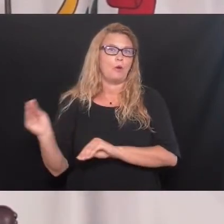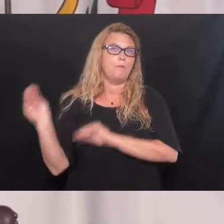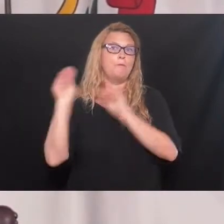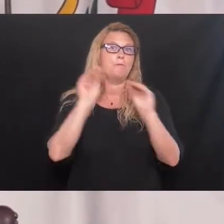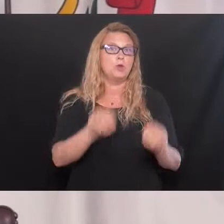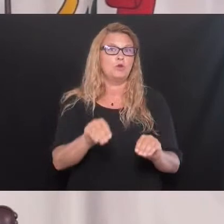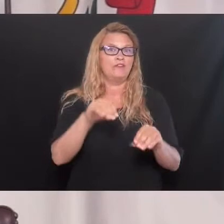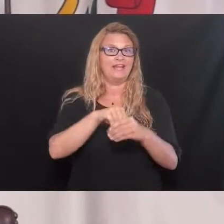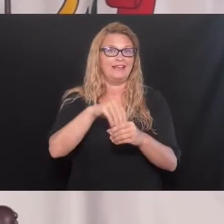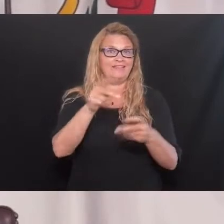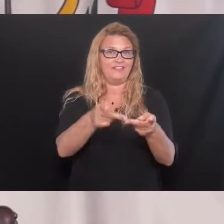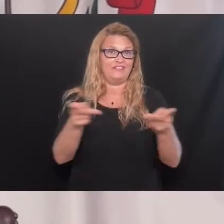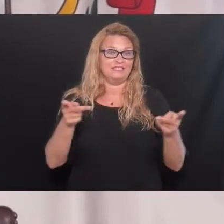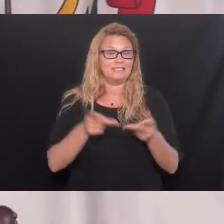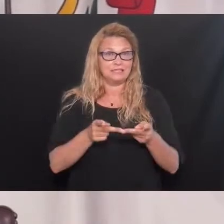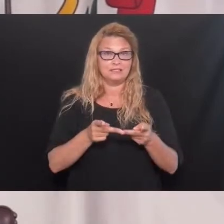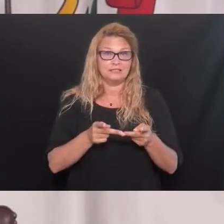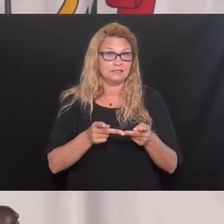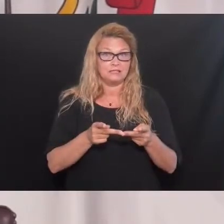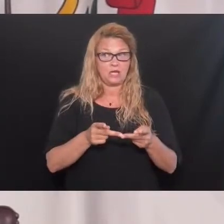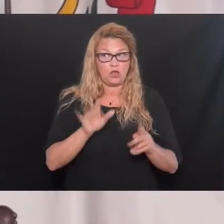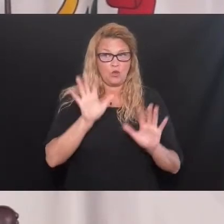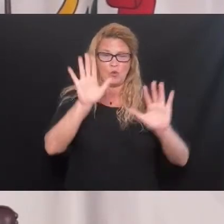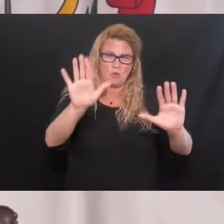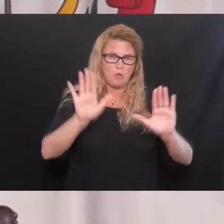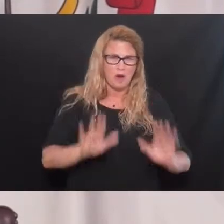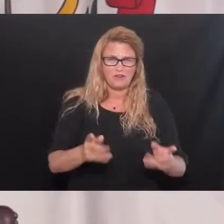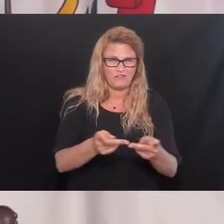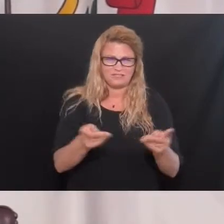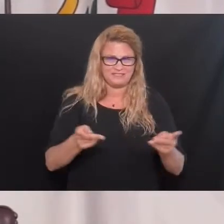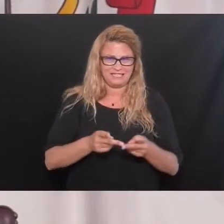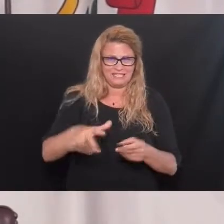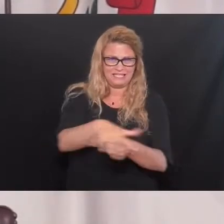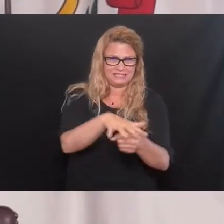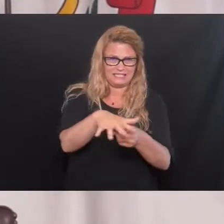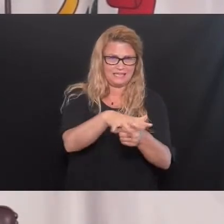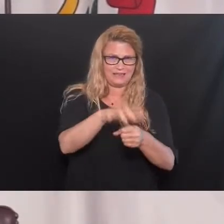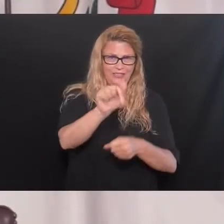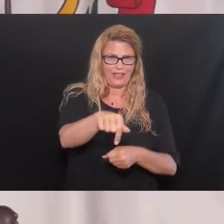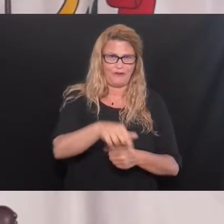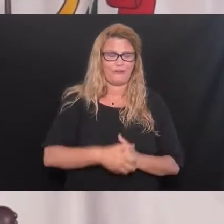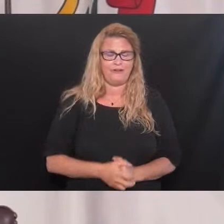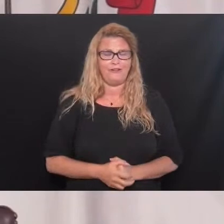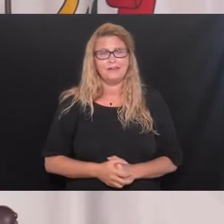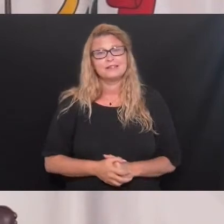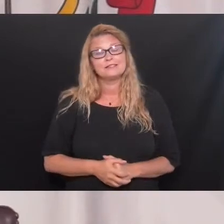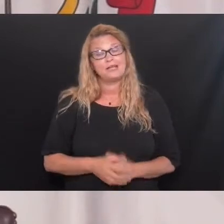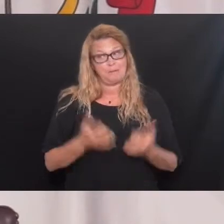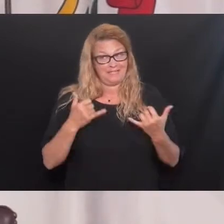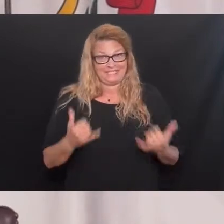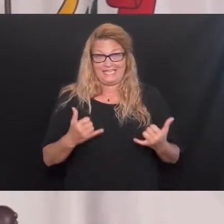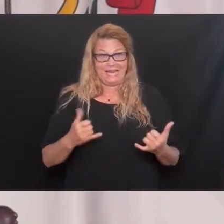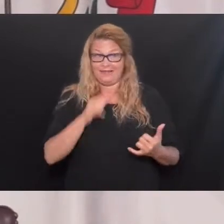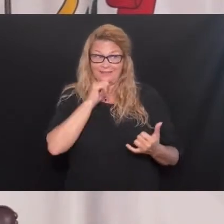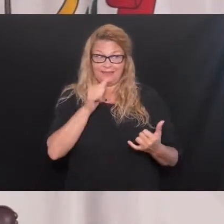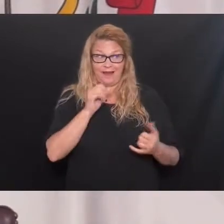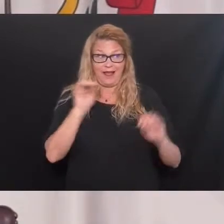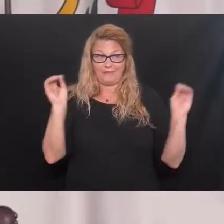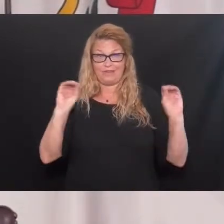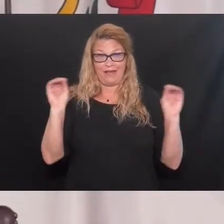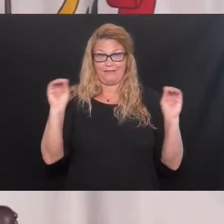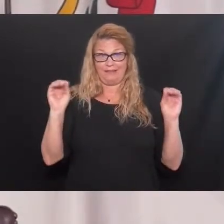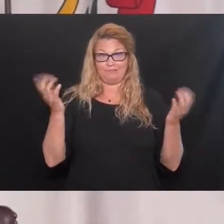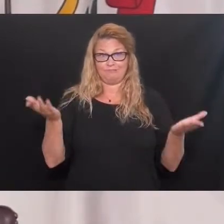into those facilities because they're unbelievable facilities and everything. But today, we do not have that. There's